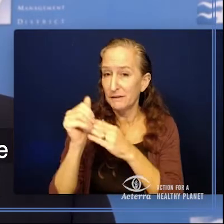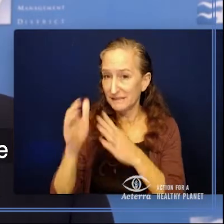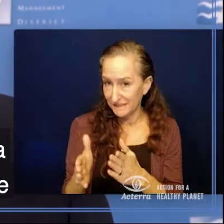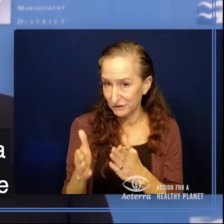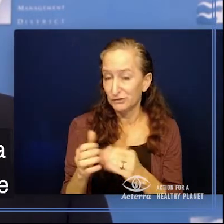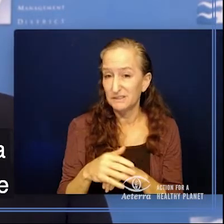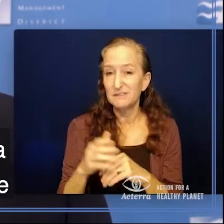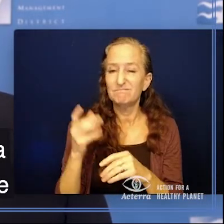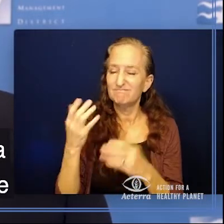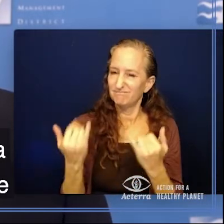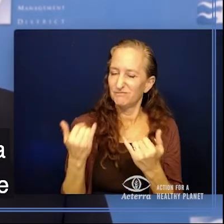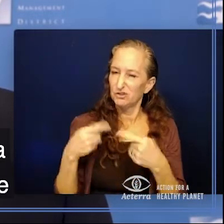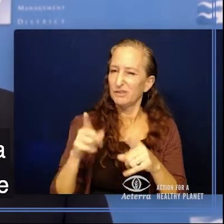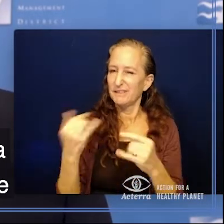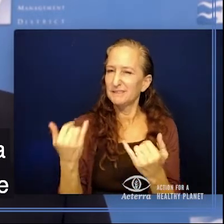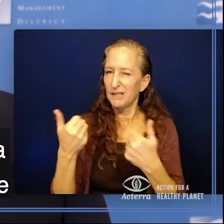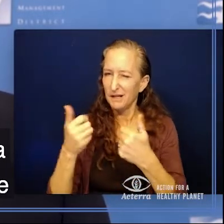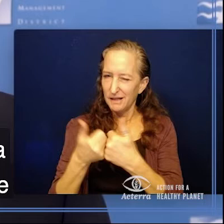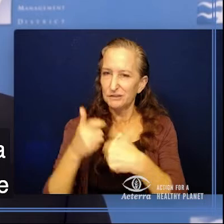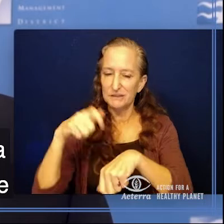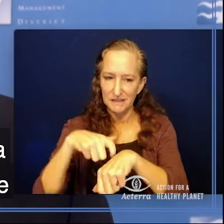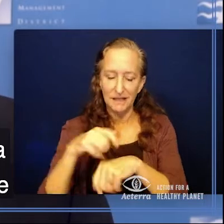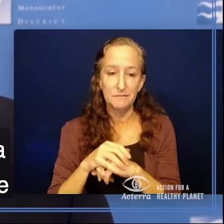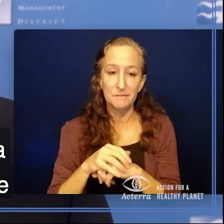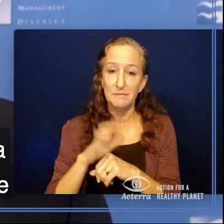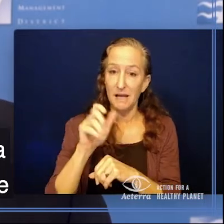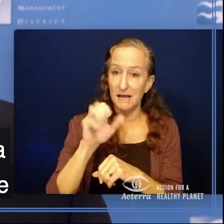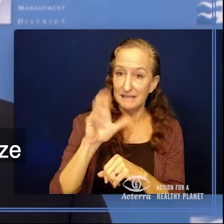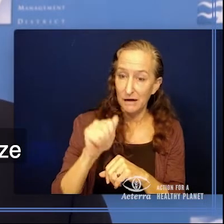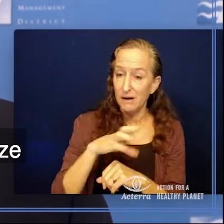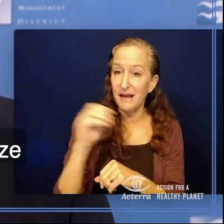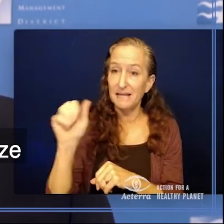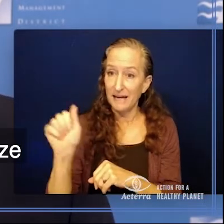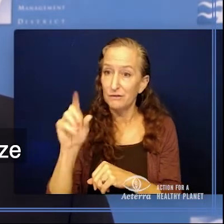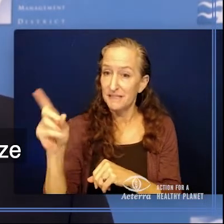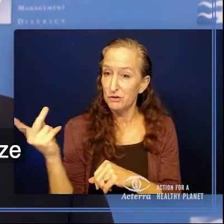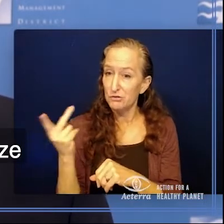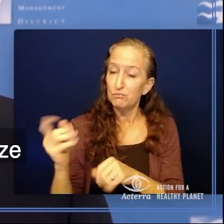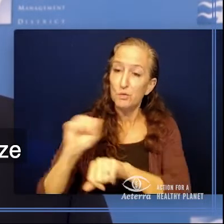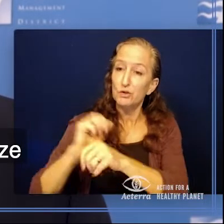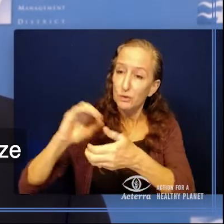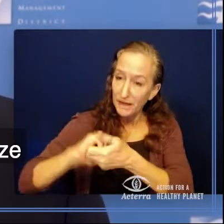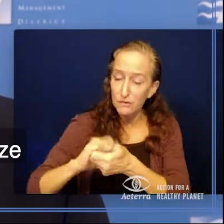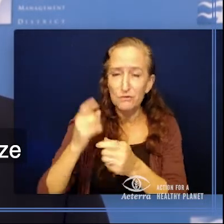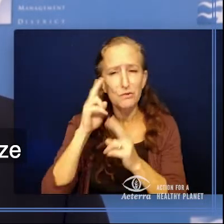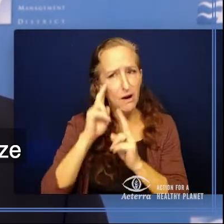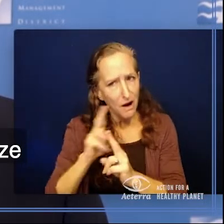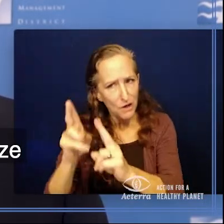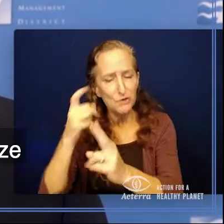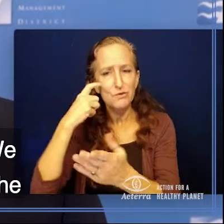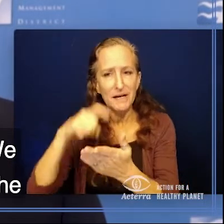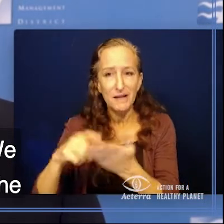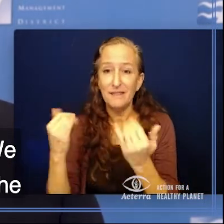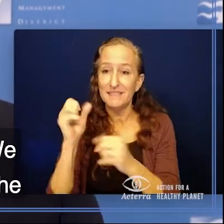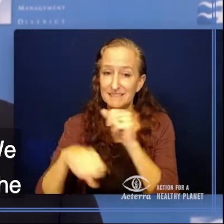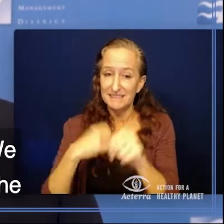these challenging times. In partnership, Actera and the Air District have come together to honor and recognize this year's Spare the